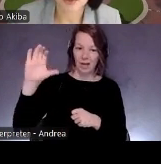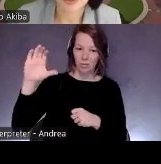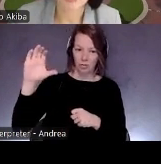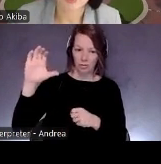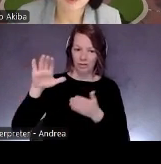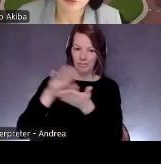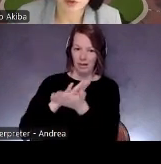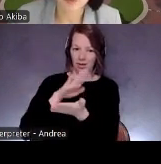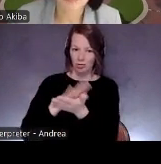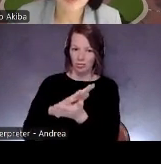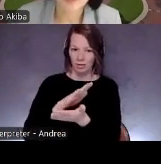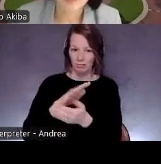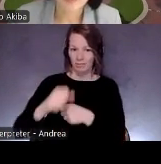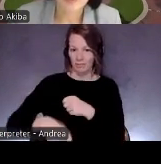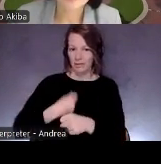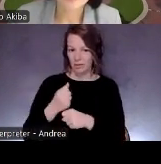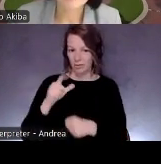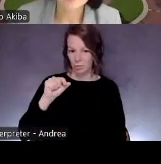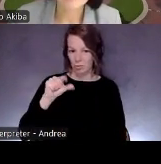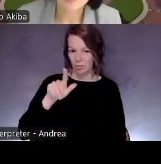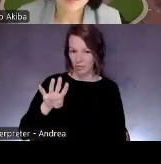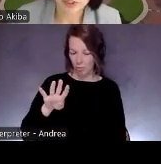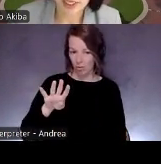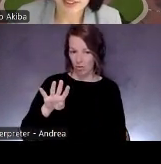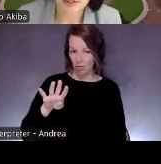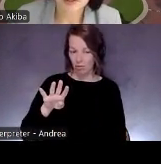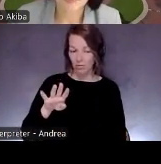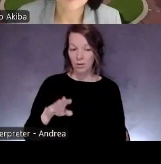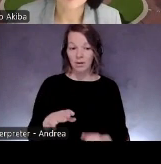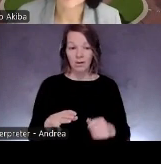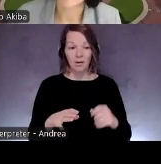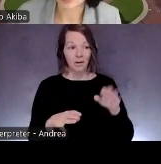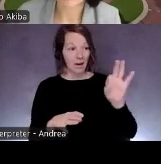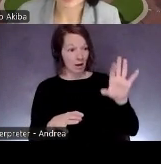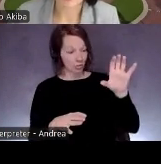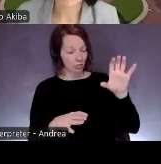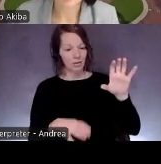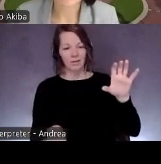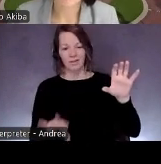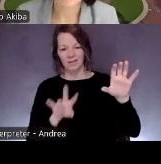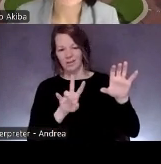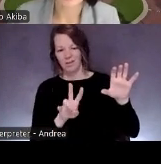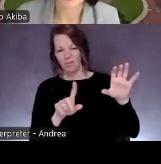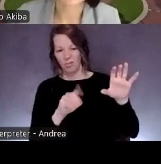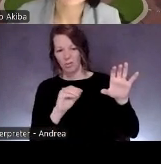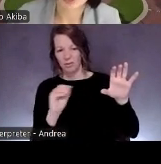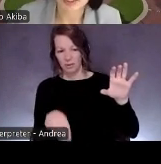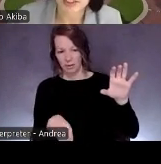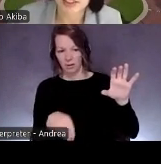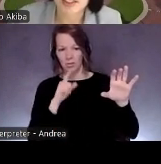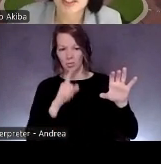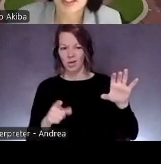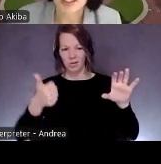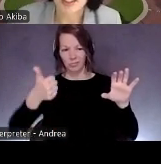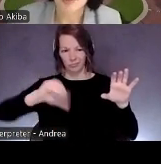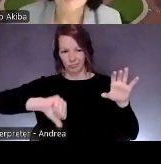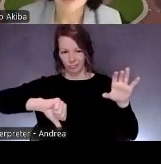manuscripts in 2024. And 71% of all of these manuscripts were desk